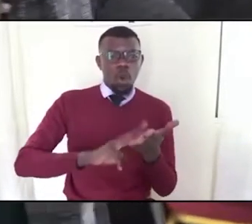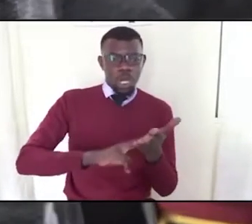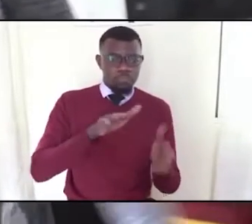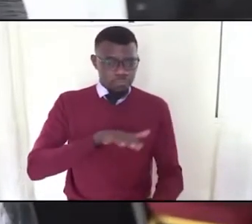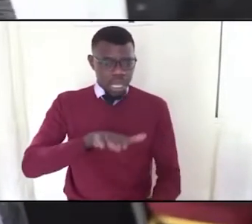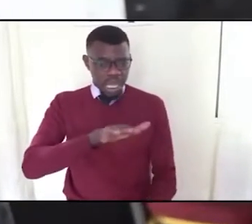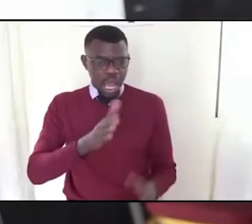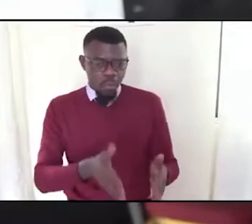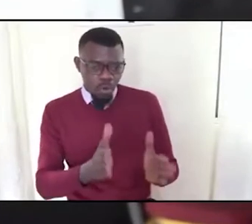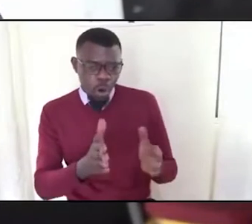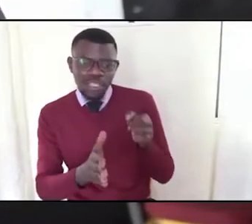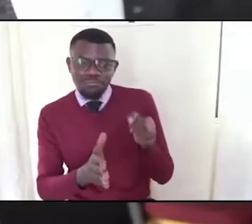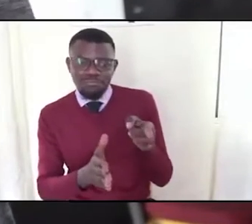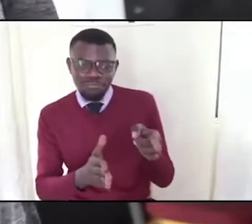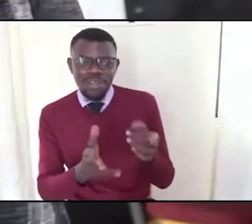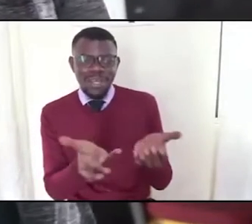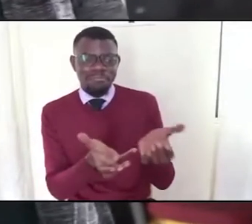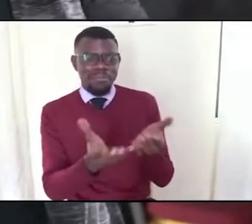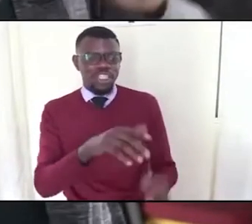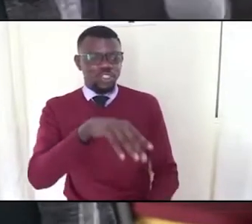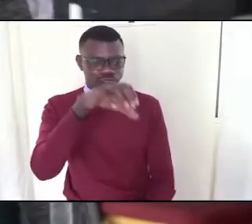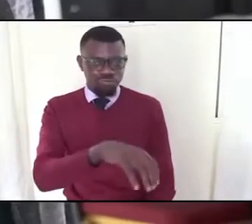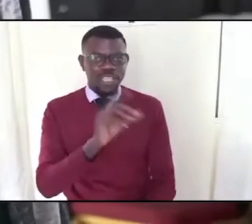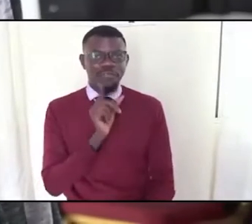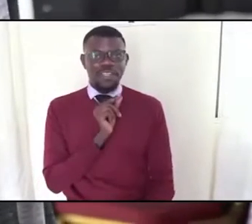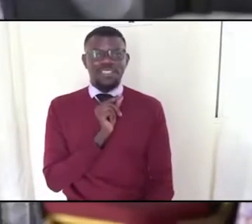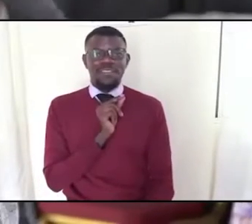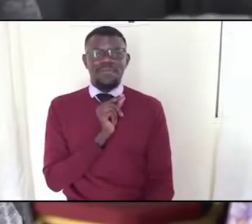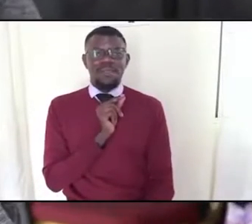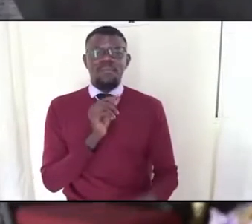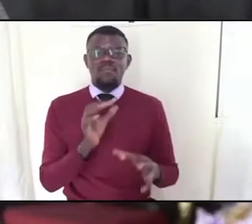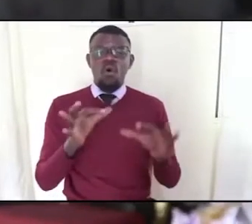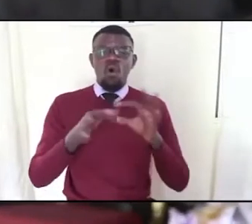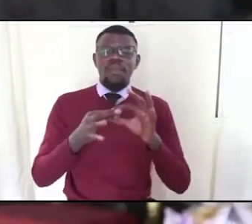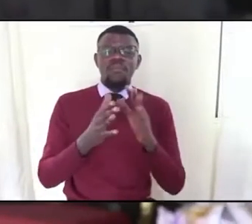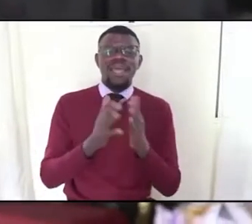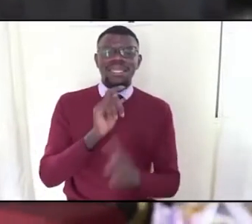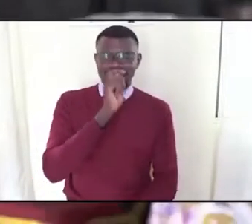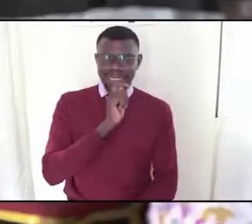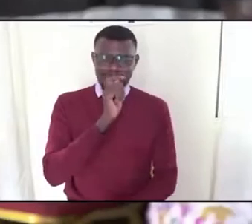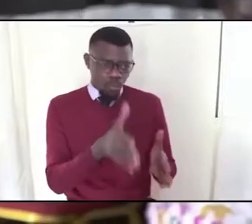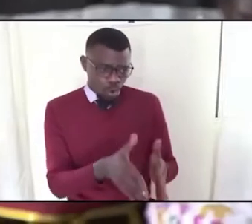along the road, the main road of Migori County that connects us to Tanzania.